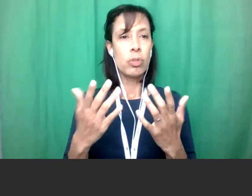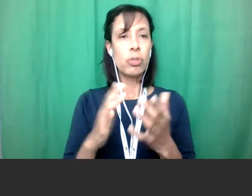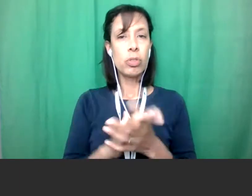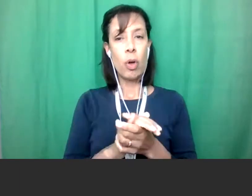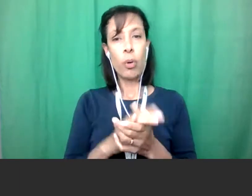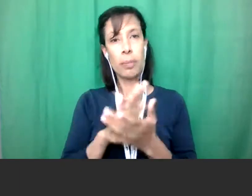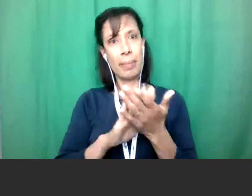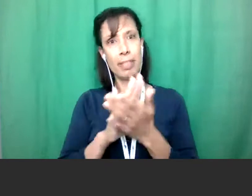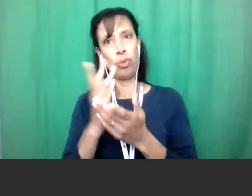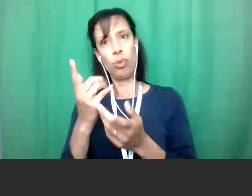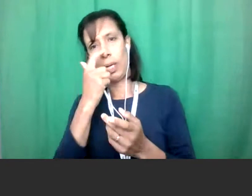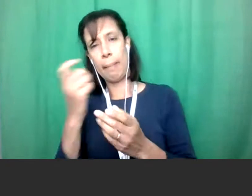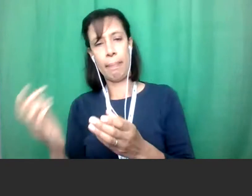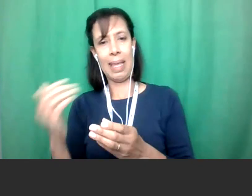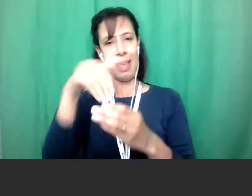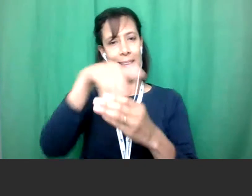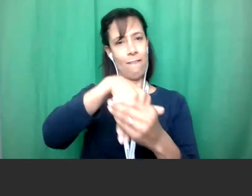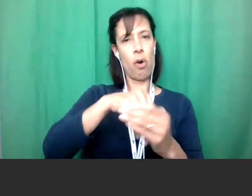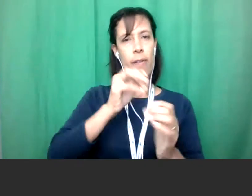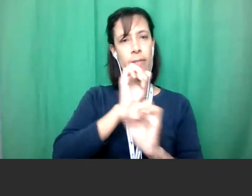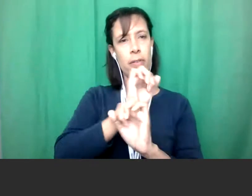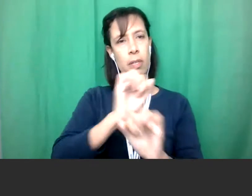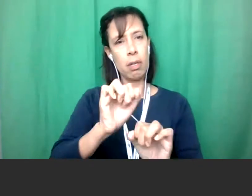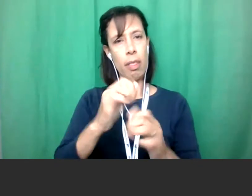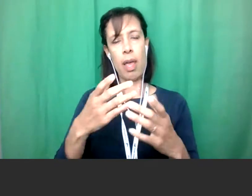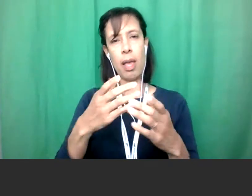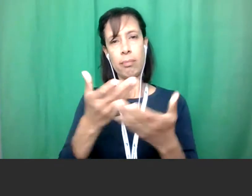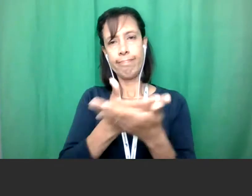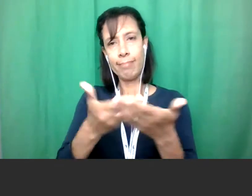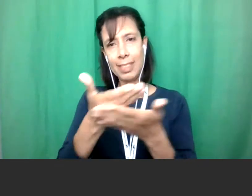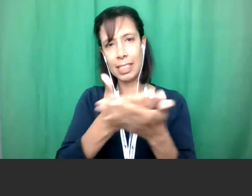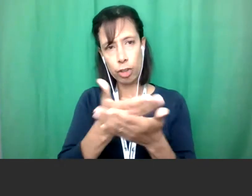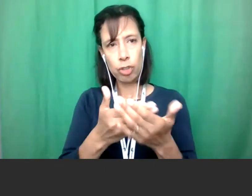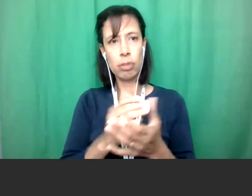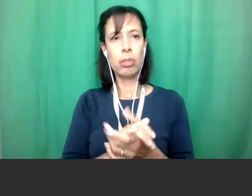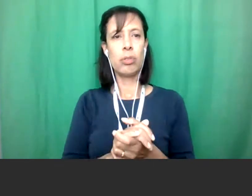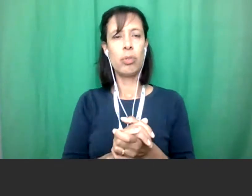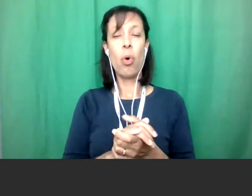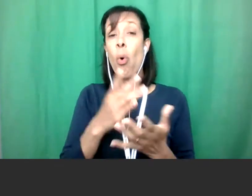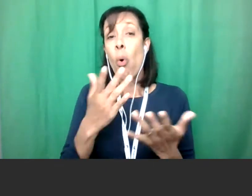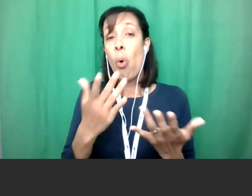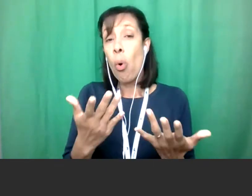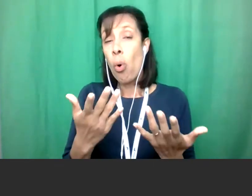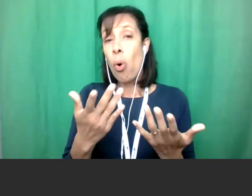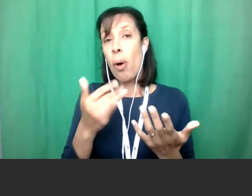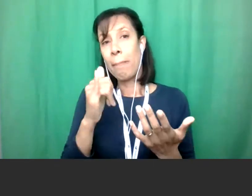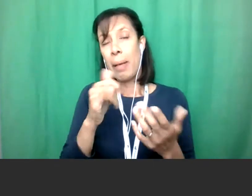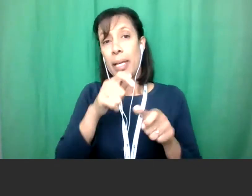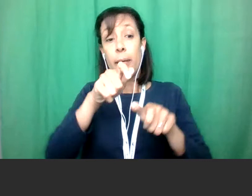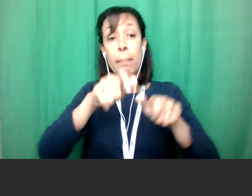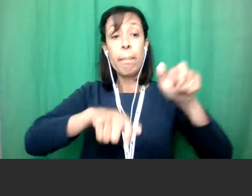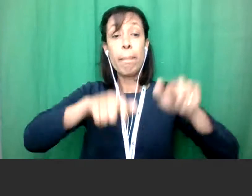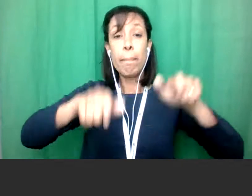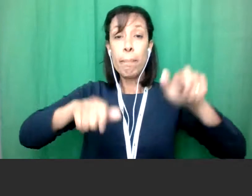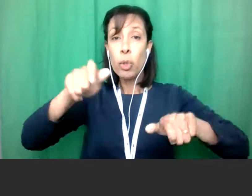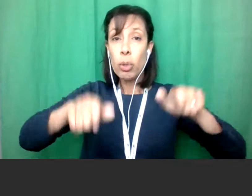could potentially send pupil participants